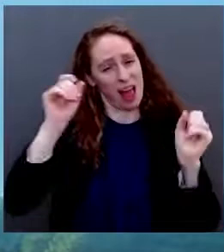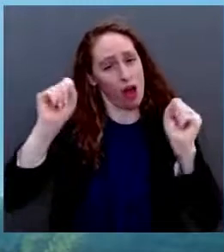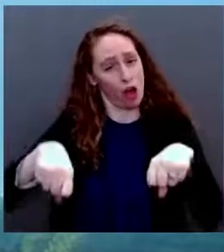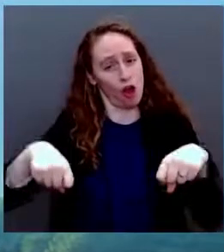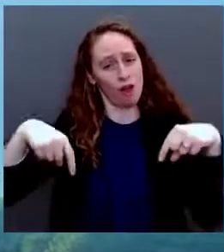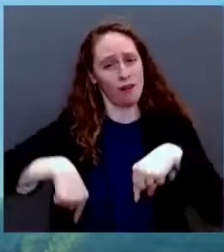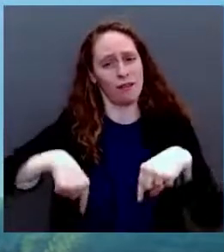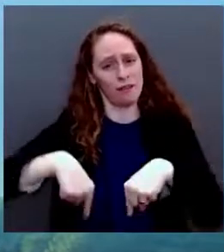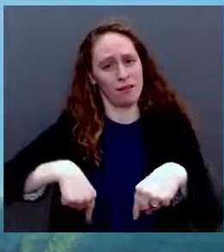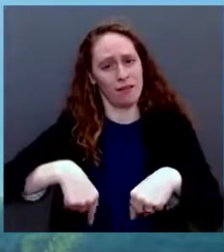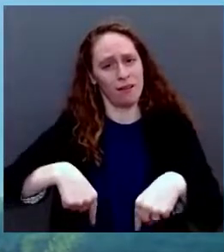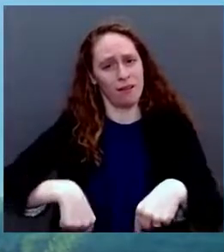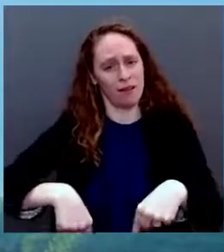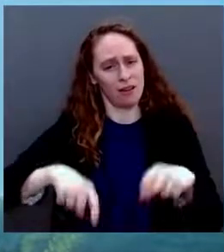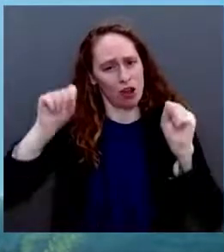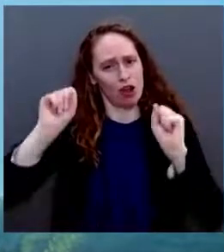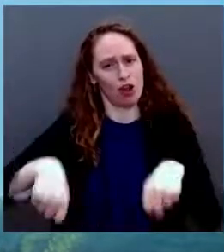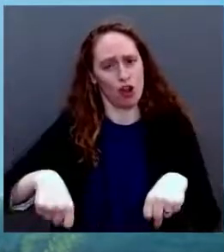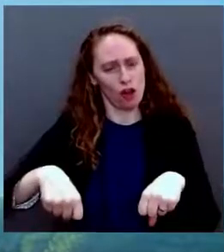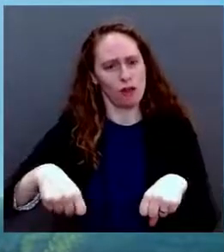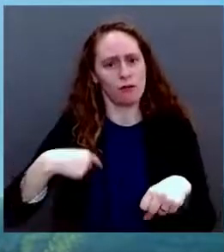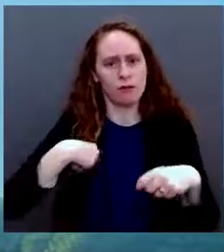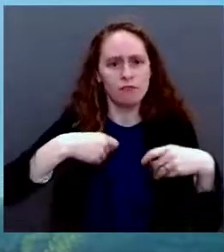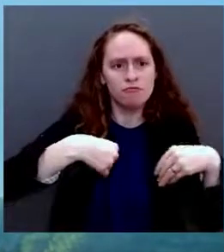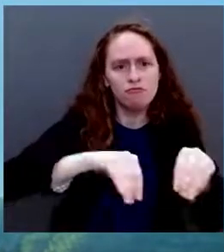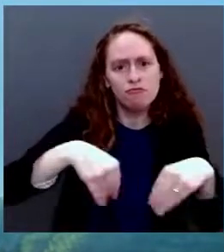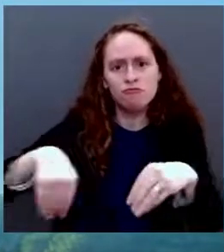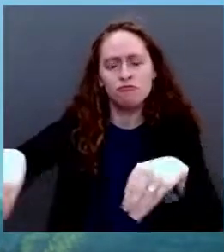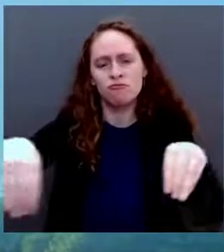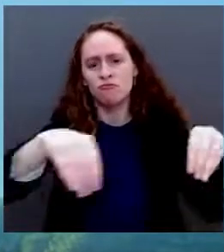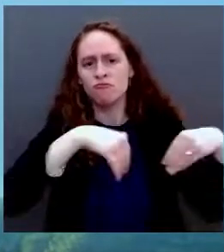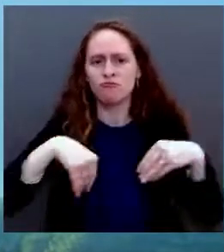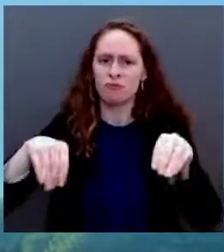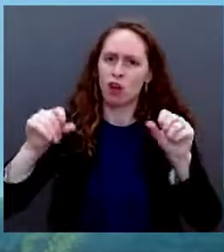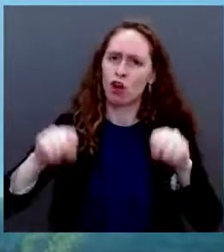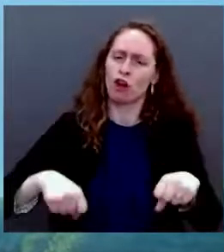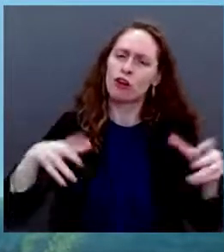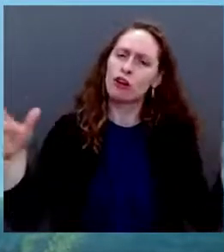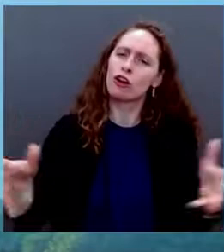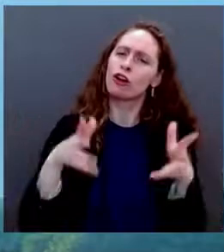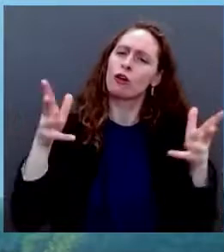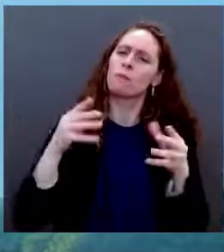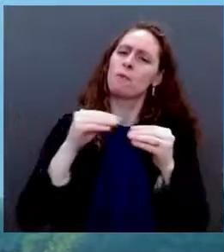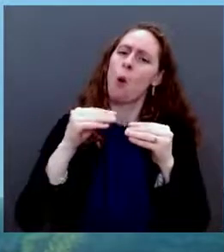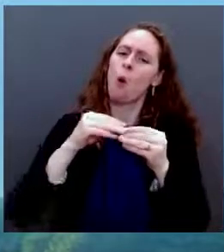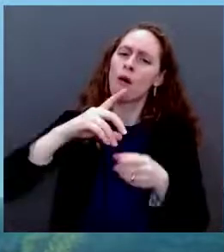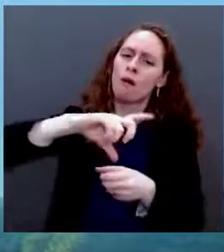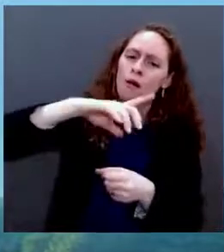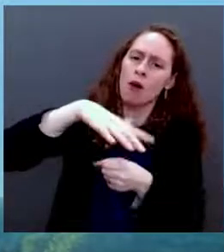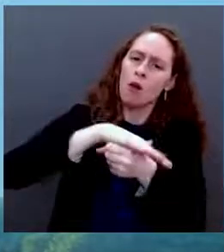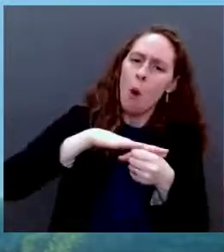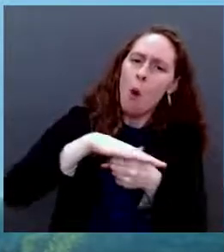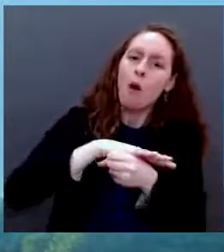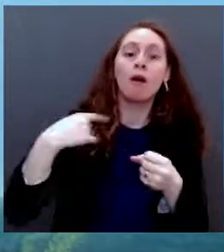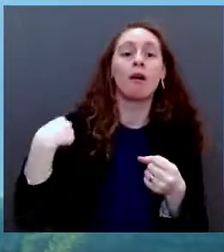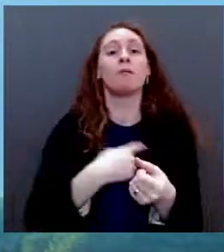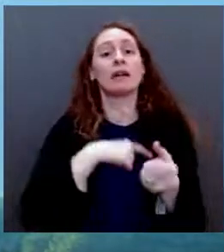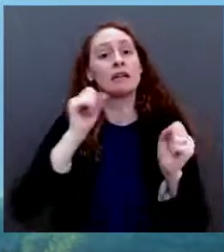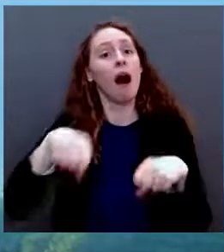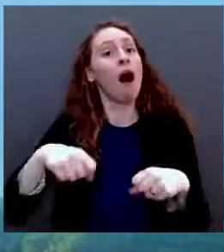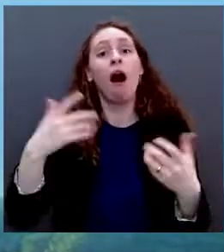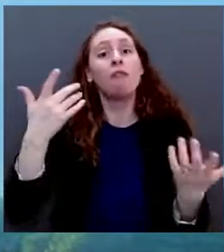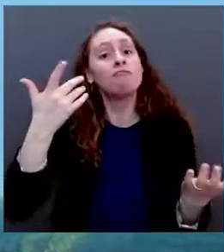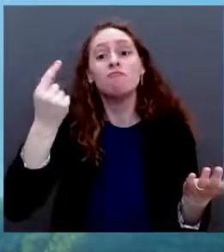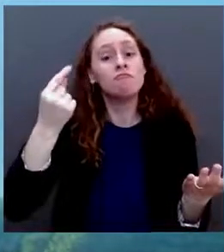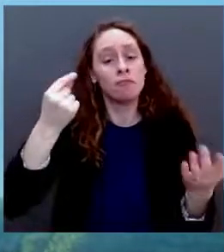Whether we can sell to the grocery stores, the restaurants, or the consumers directly, all